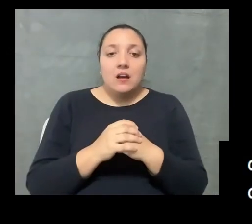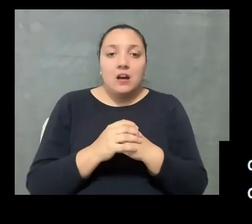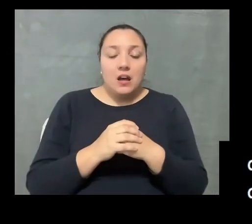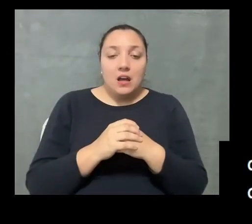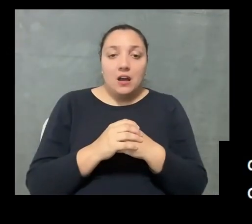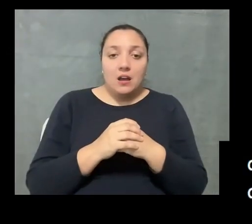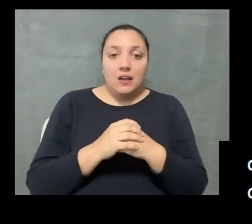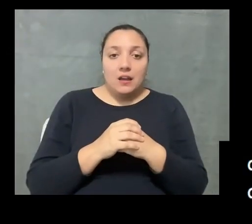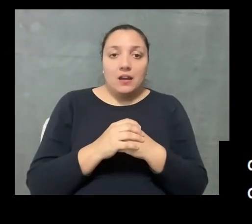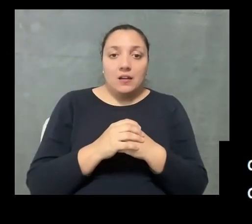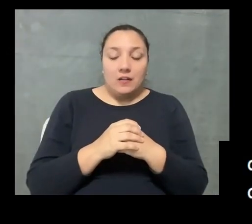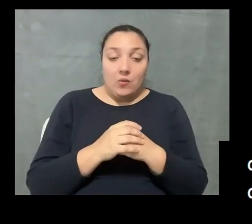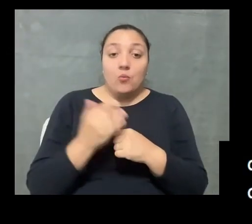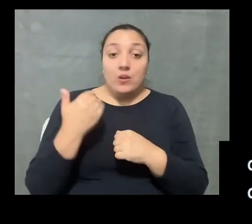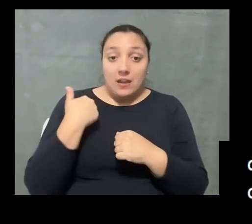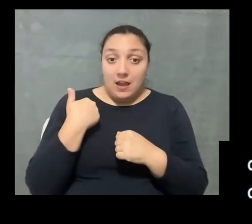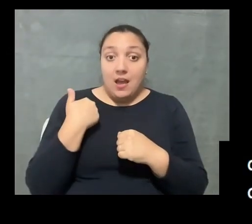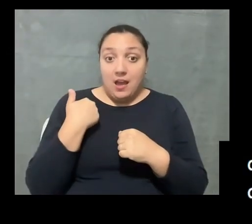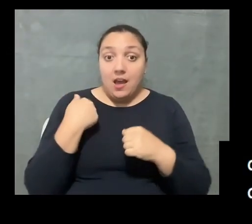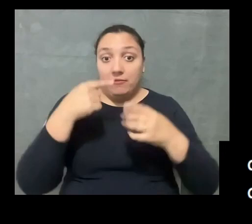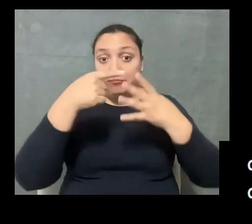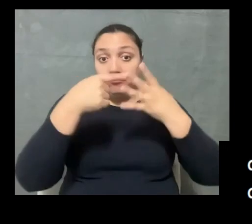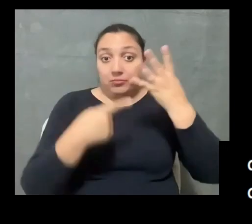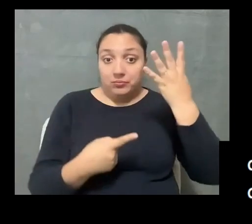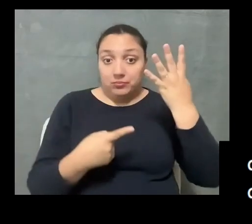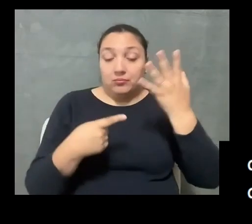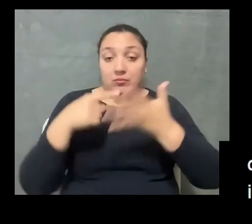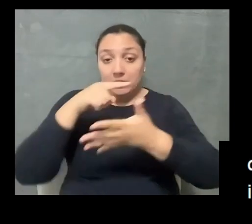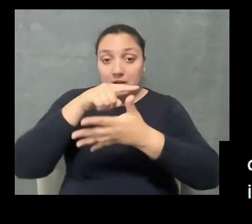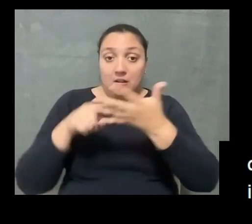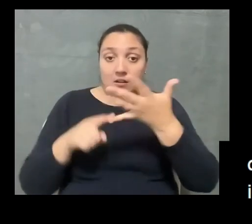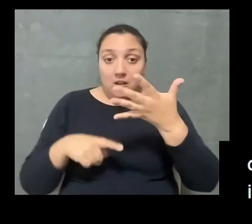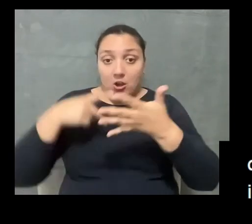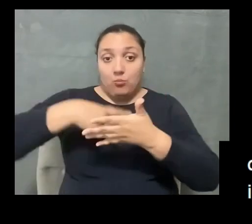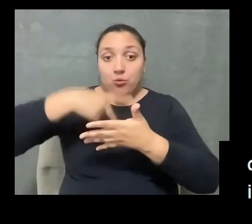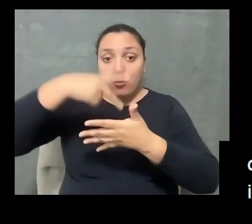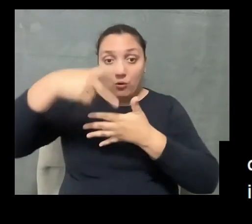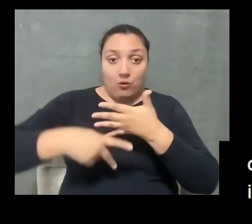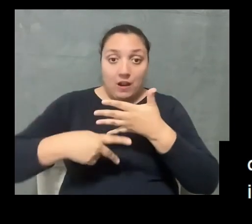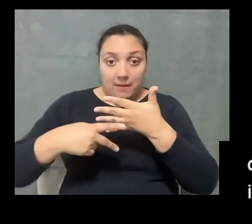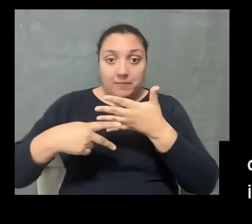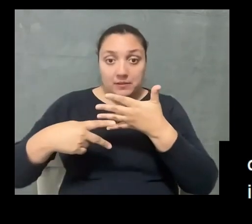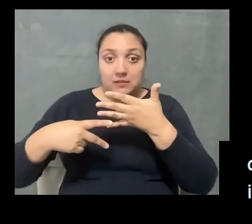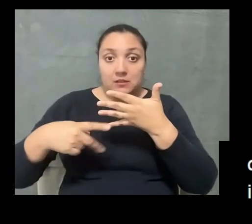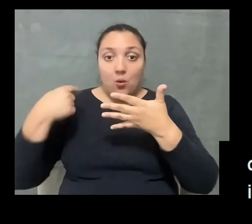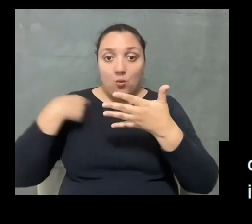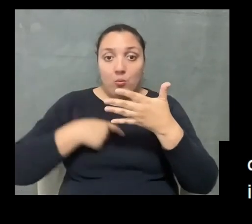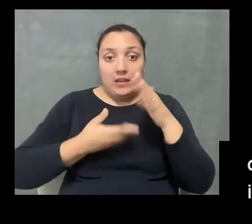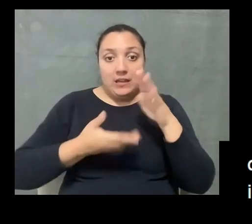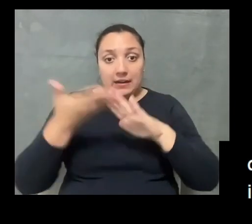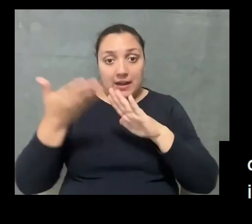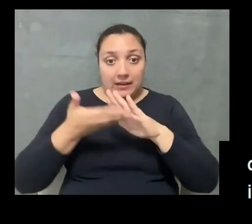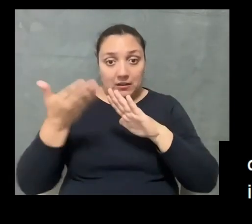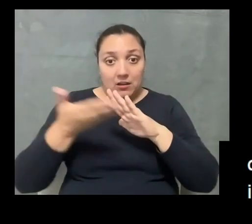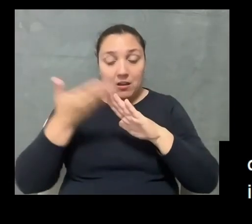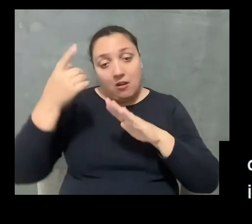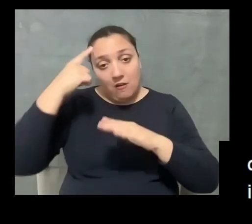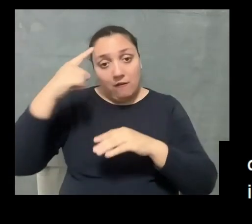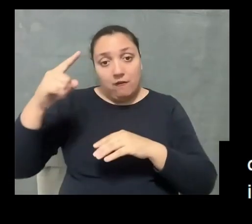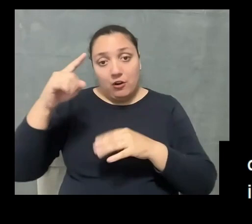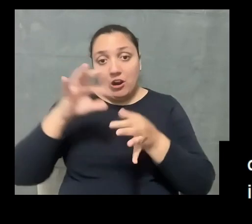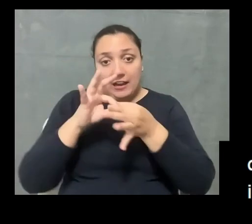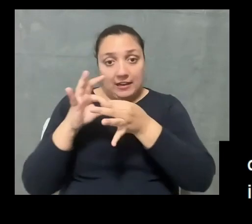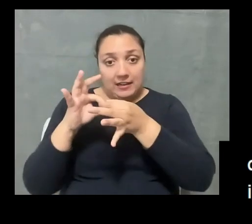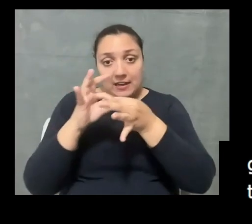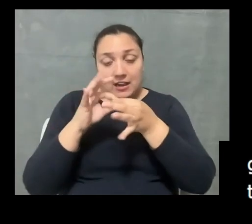really comprehensive suite of tools. These are our five signature programs that we operate in ConnectALL. I won't